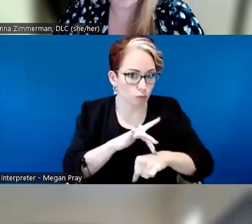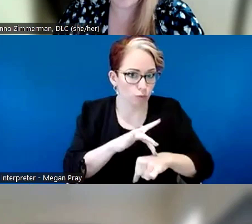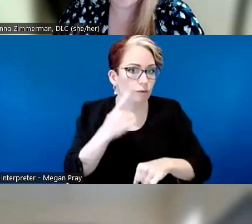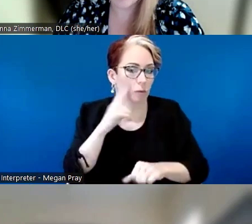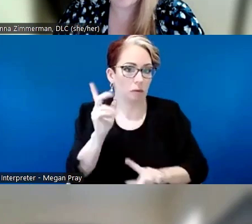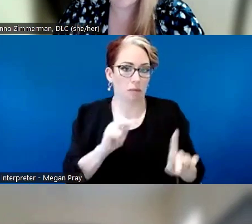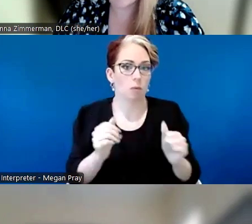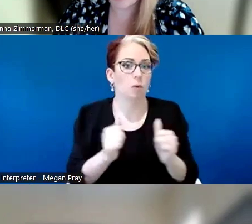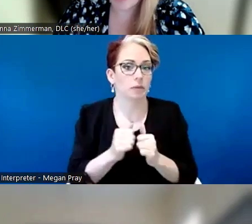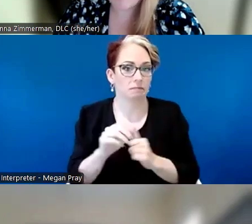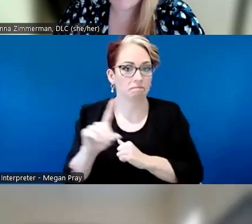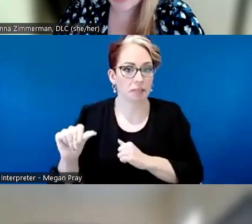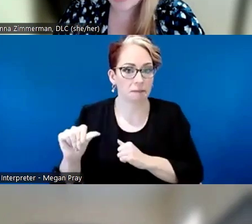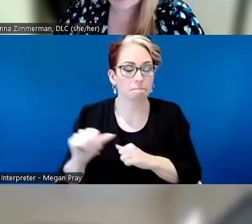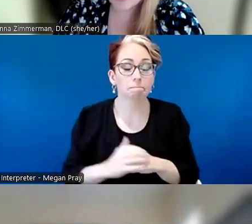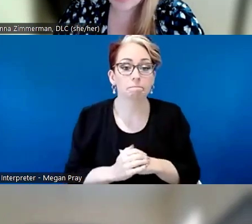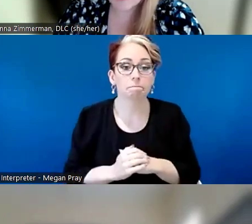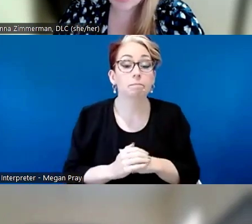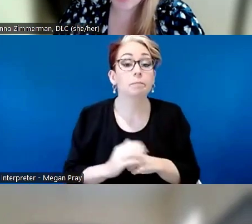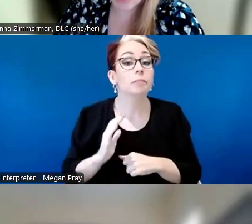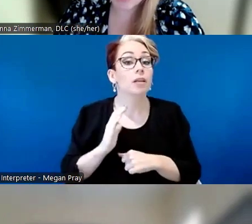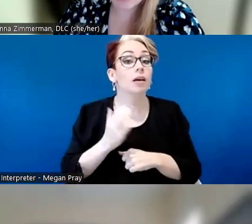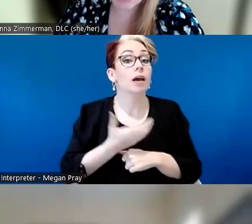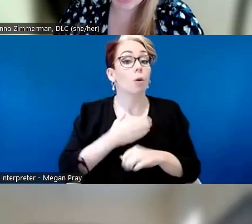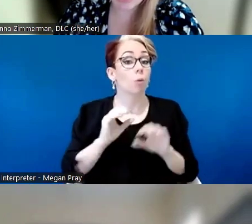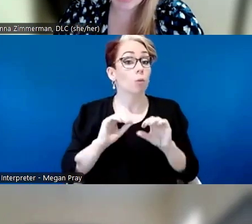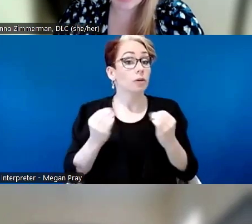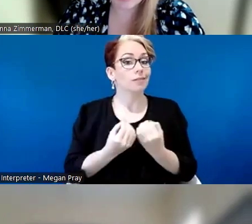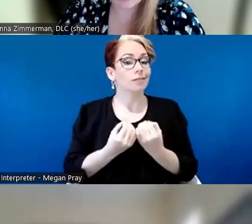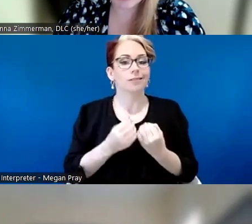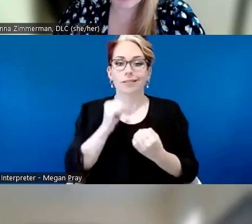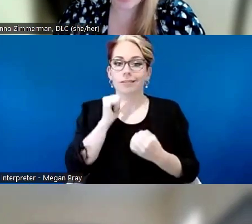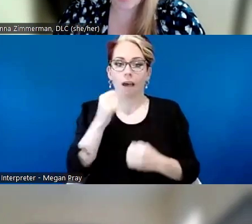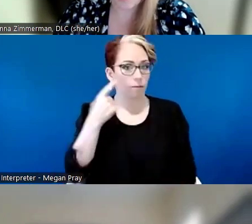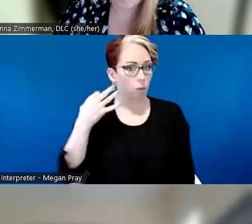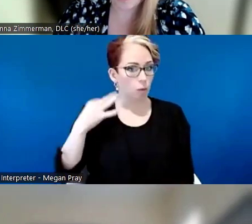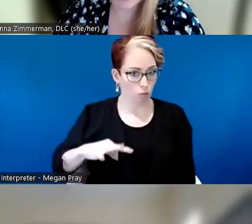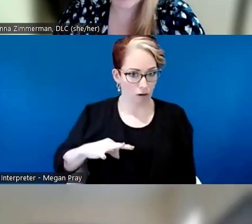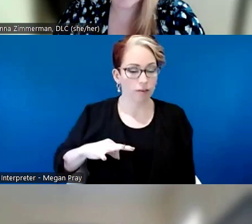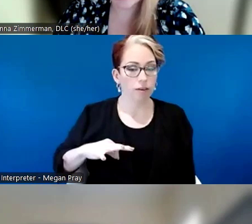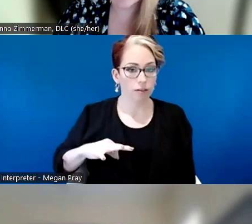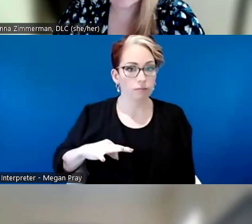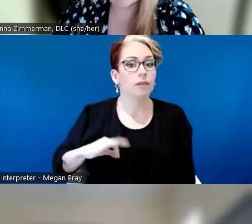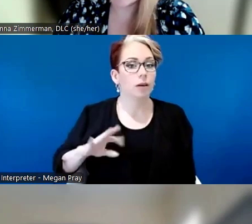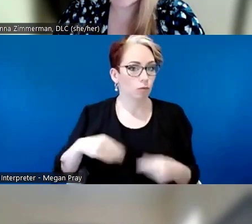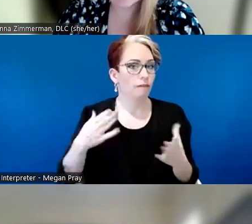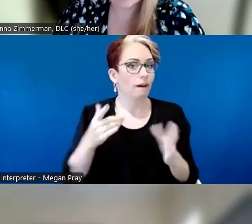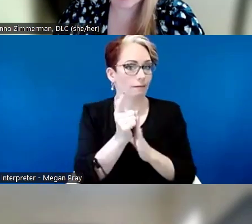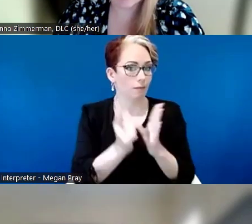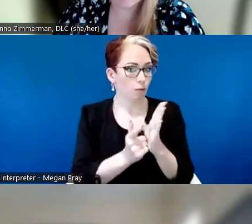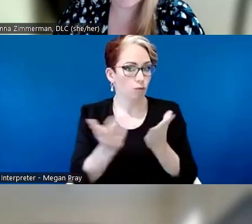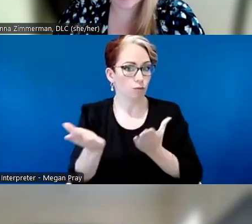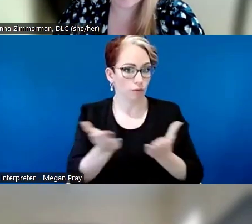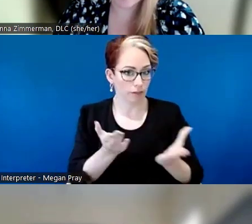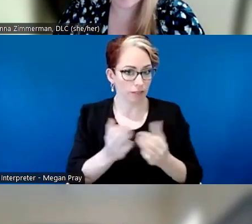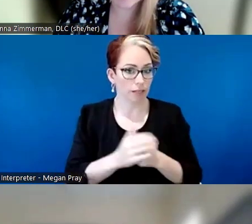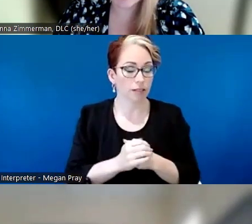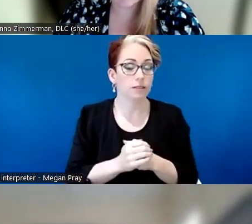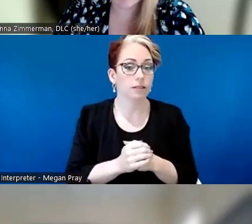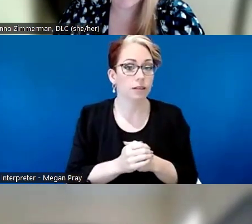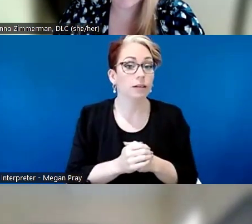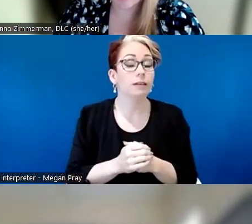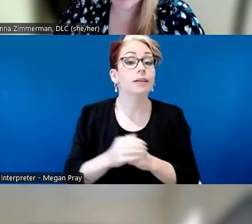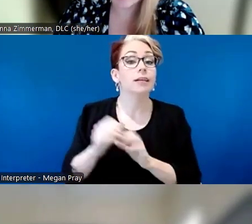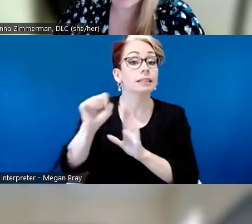And we are a nonprofit legal services organization. So while we do receive state, federal, and